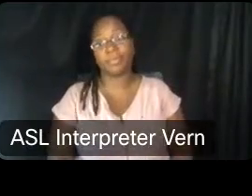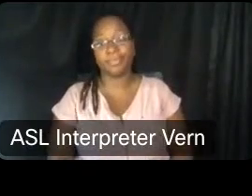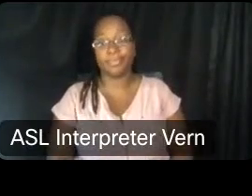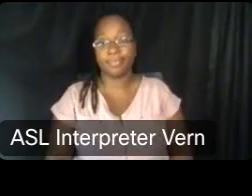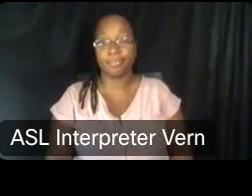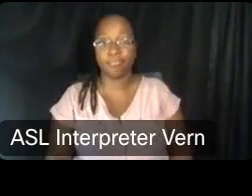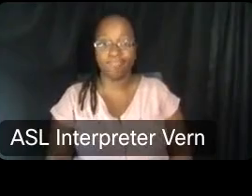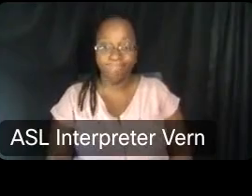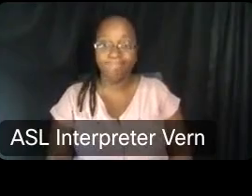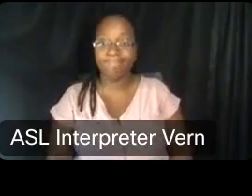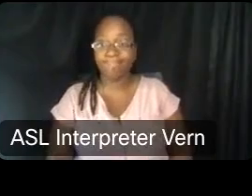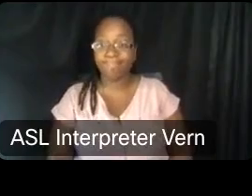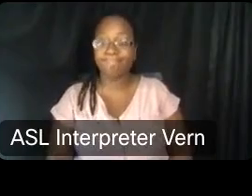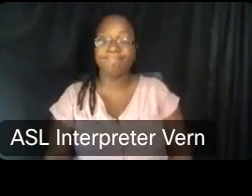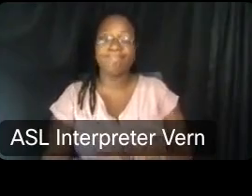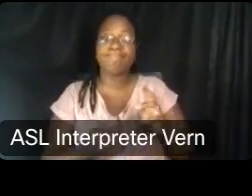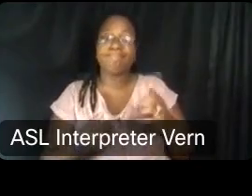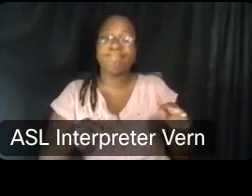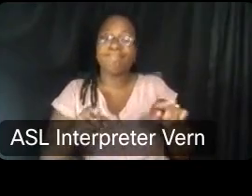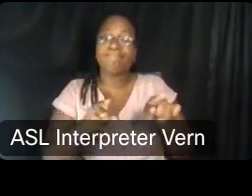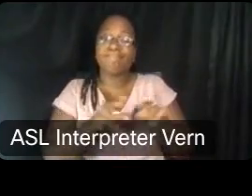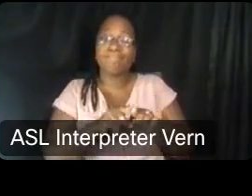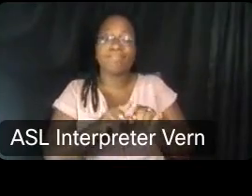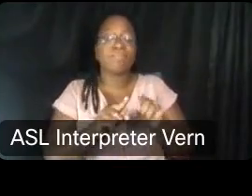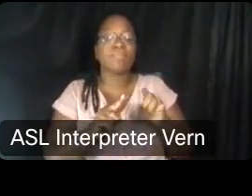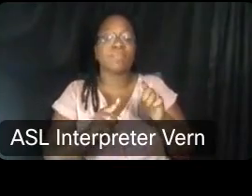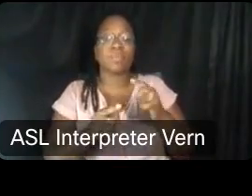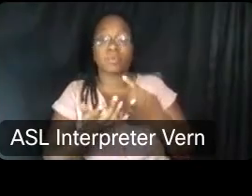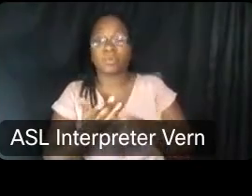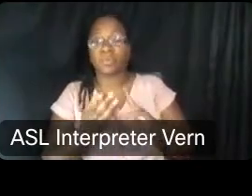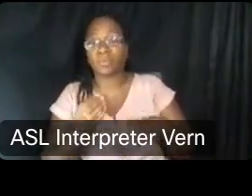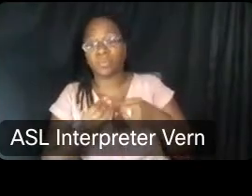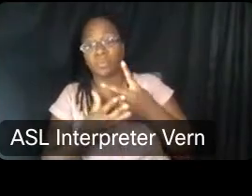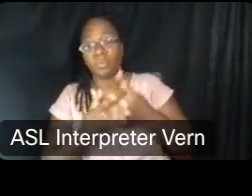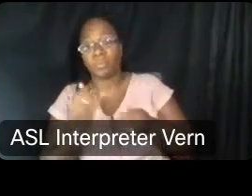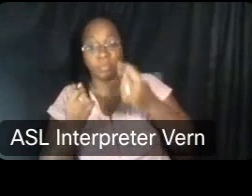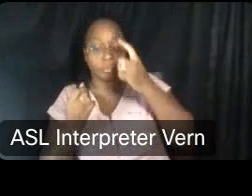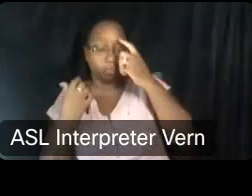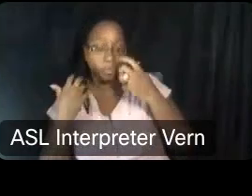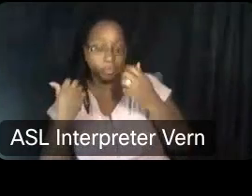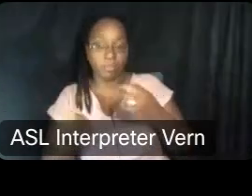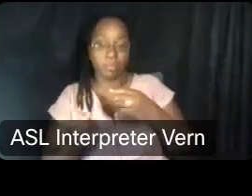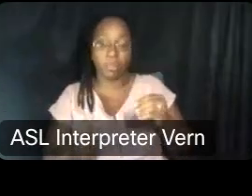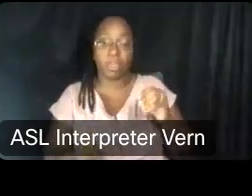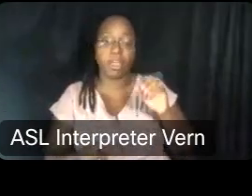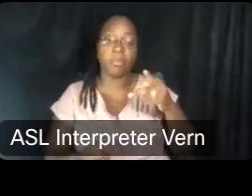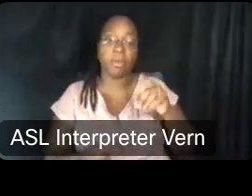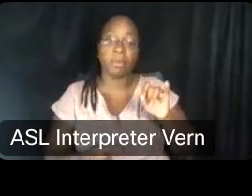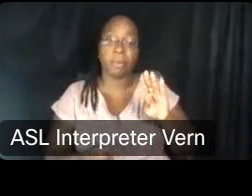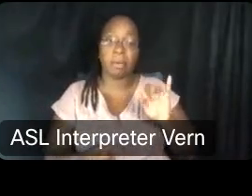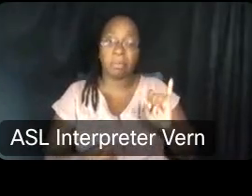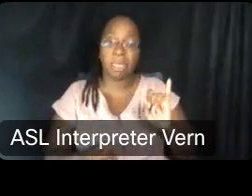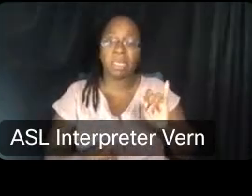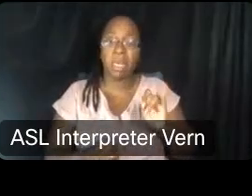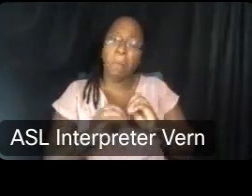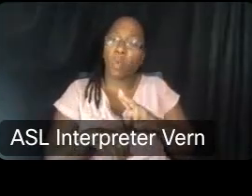Yeah, and also normalizing talking about both mental health and brain injuries, which is also very much